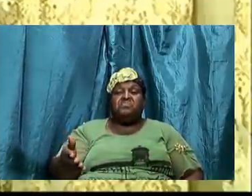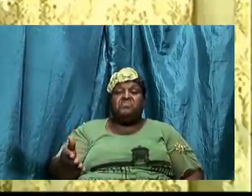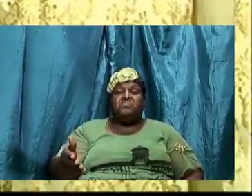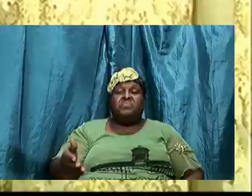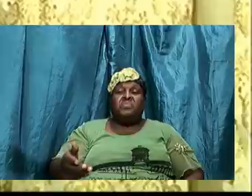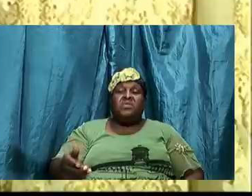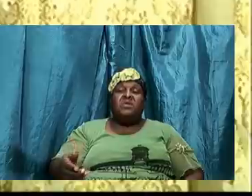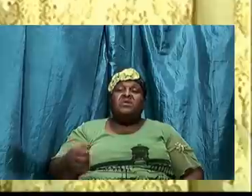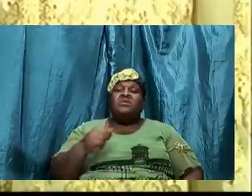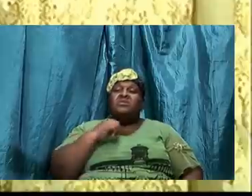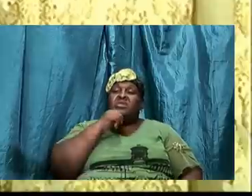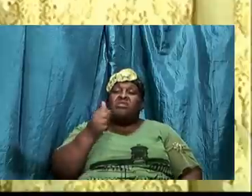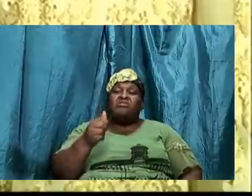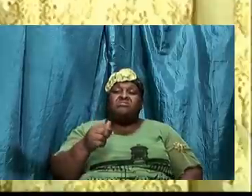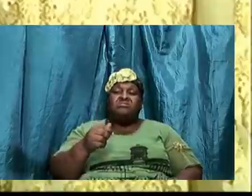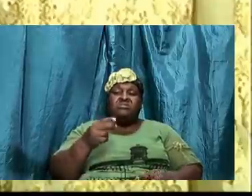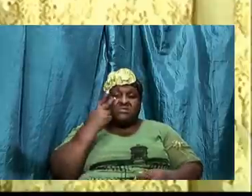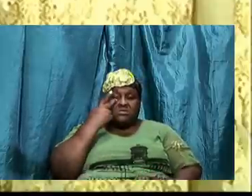they are unseen,